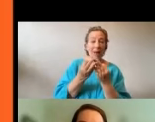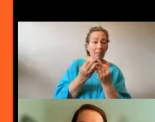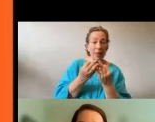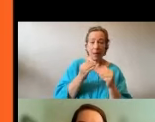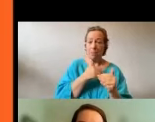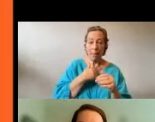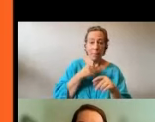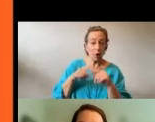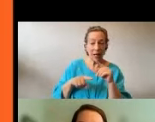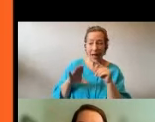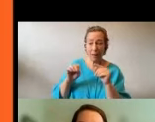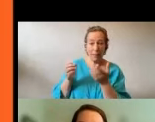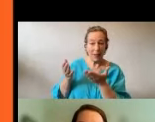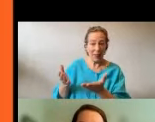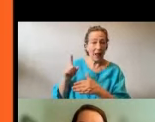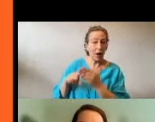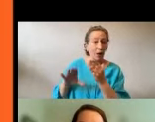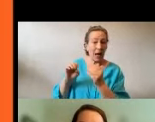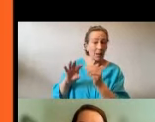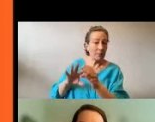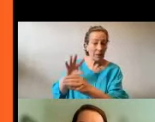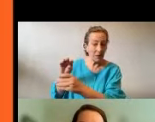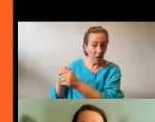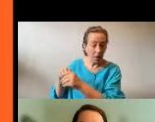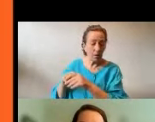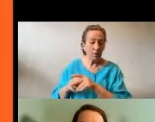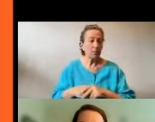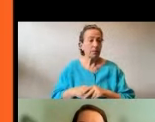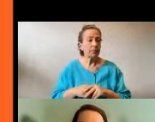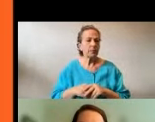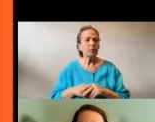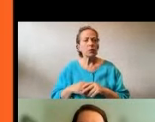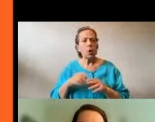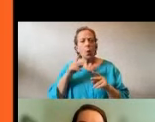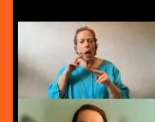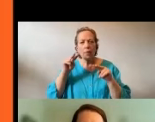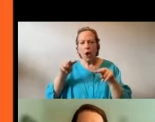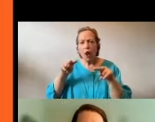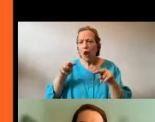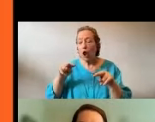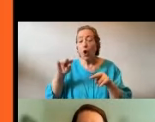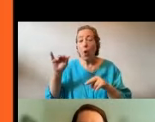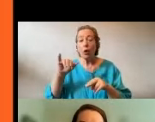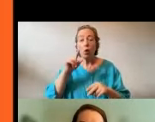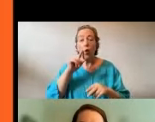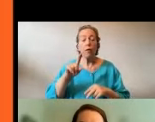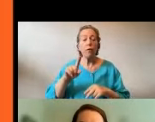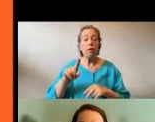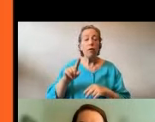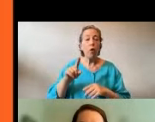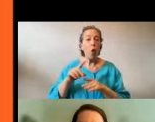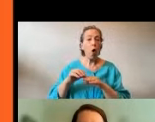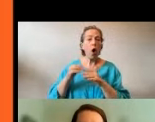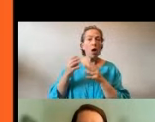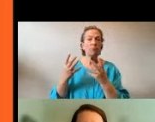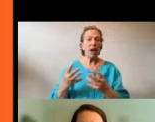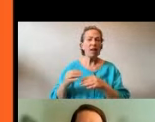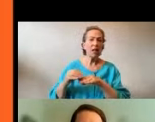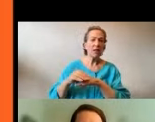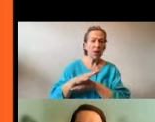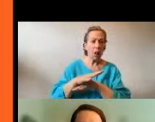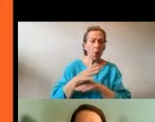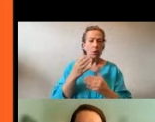be involved. We also have to look out for sort of undue influence, or, is this person a good actor or a bad actor?